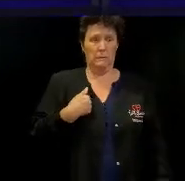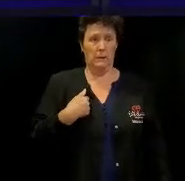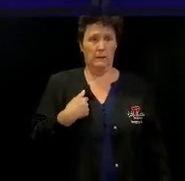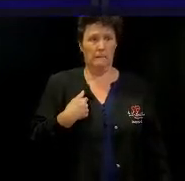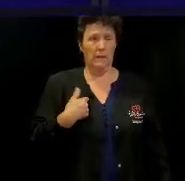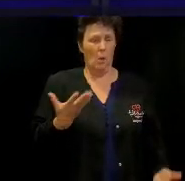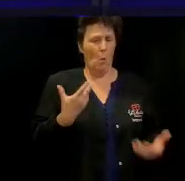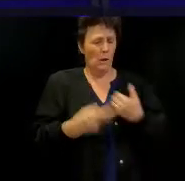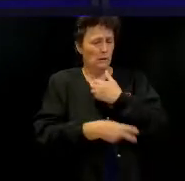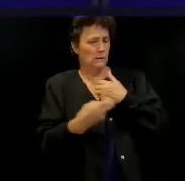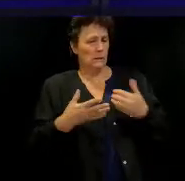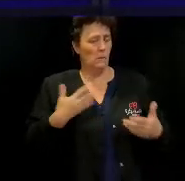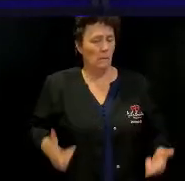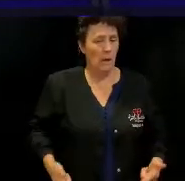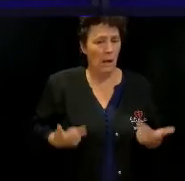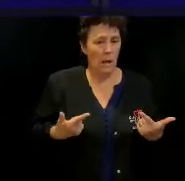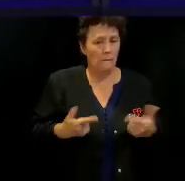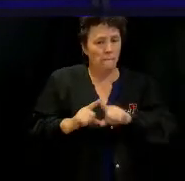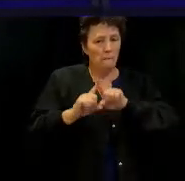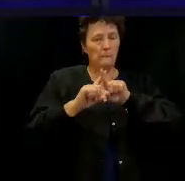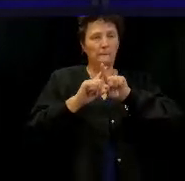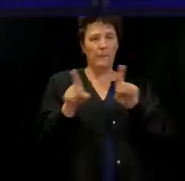14, look what he says.